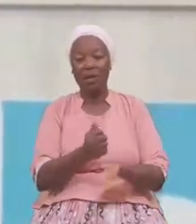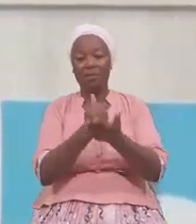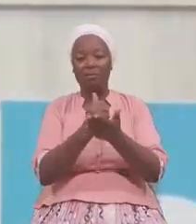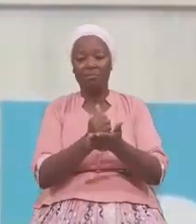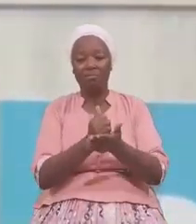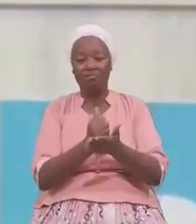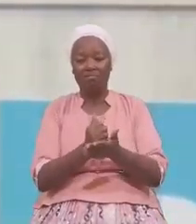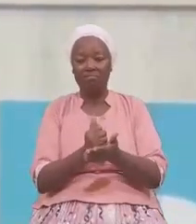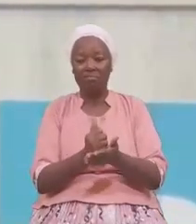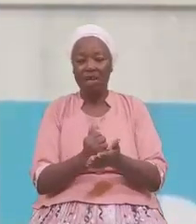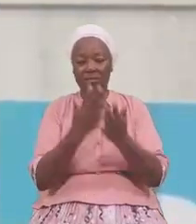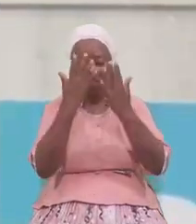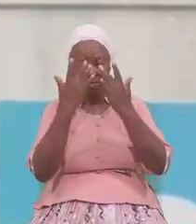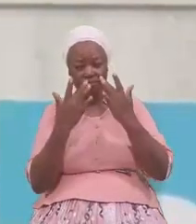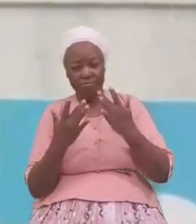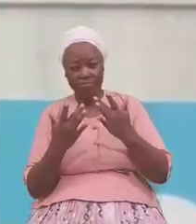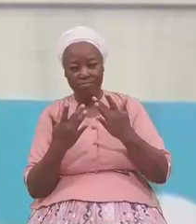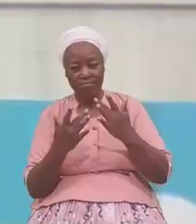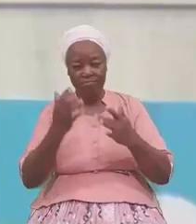drooping, sick,